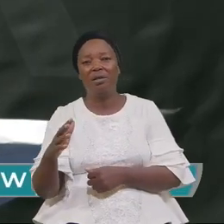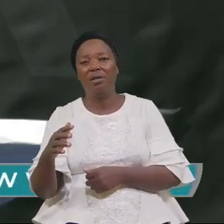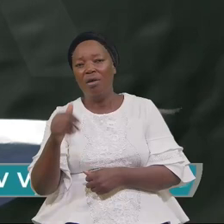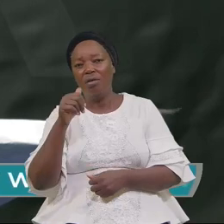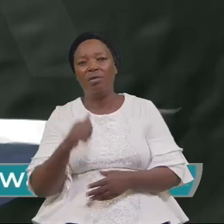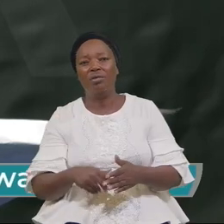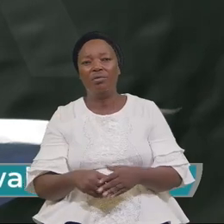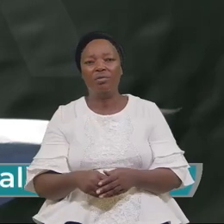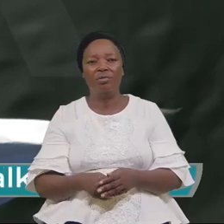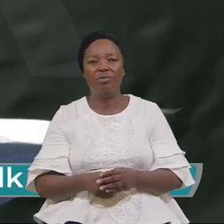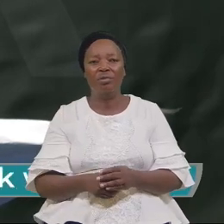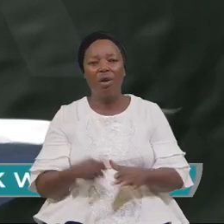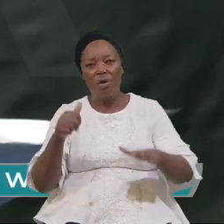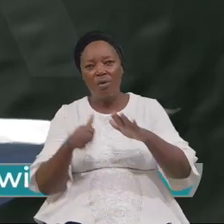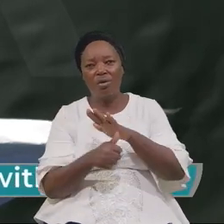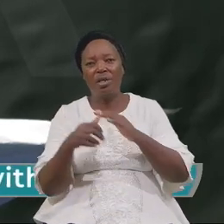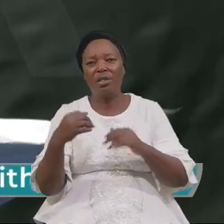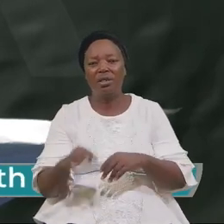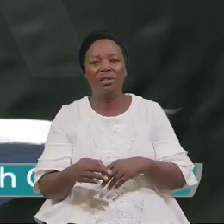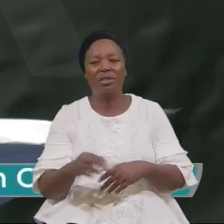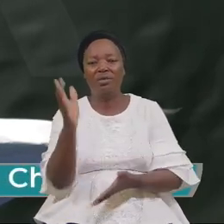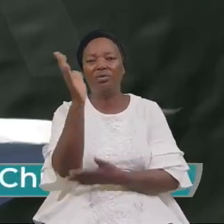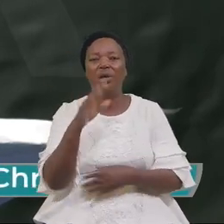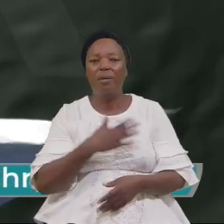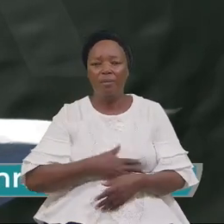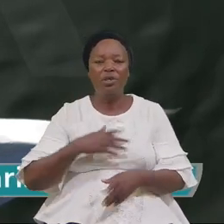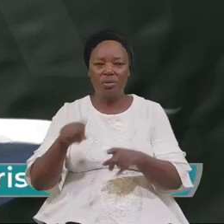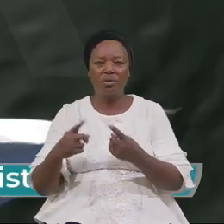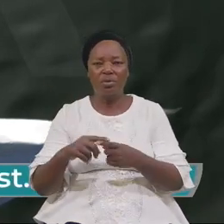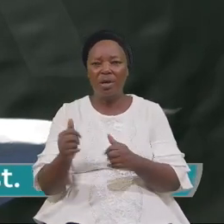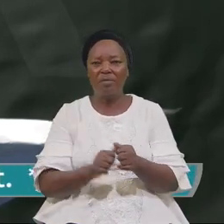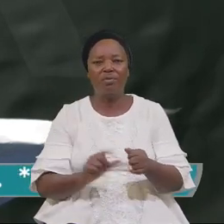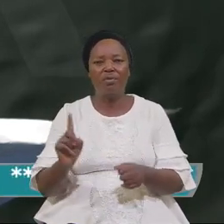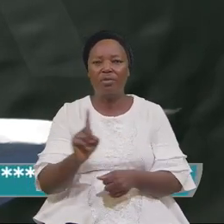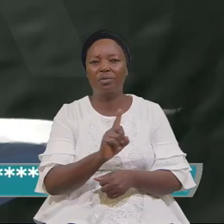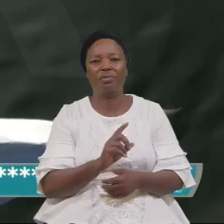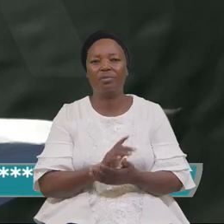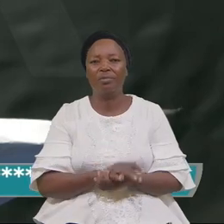trees. Kindly let's reach unto every one of them.